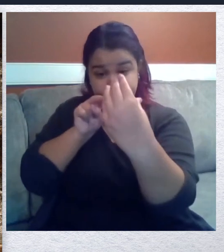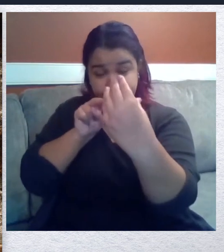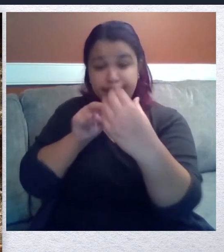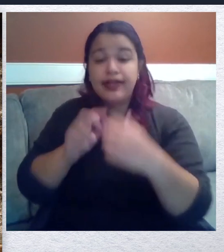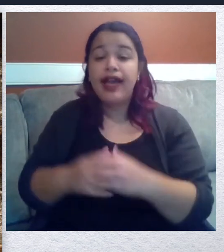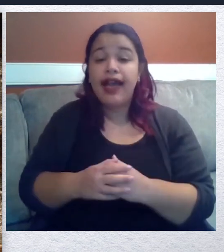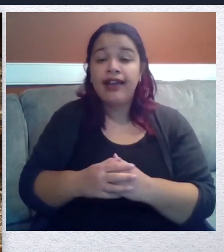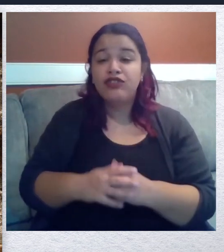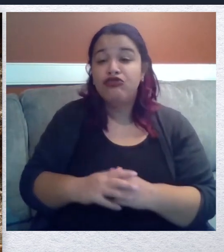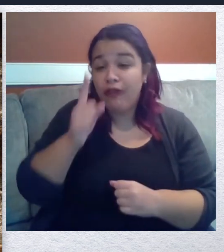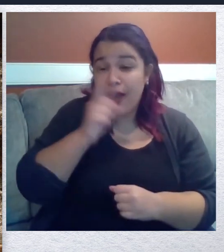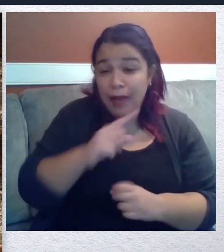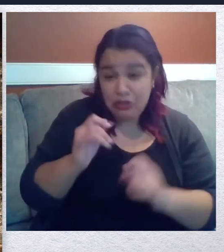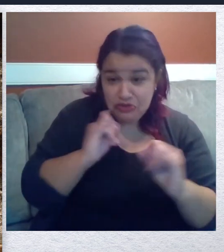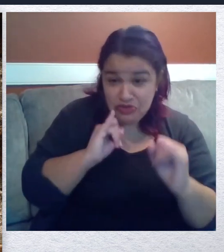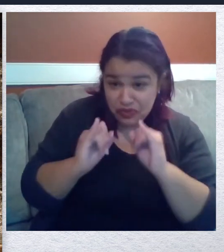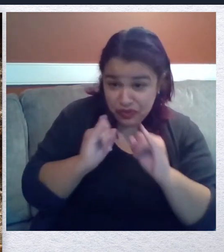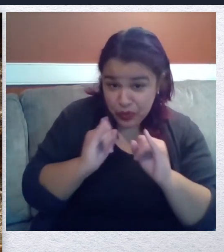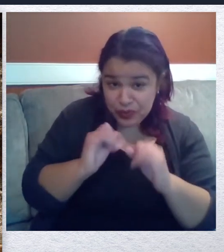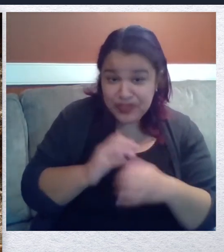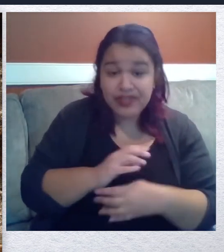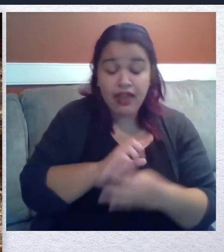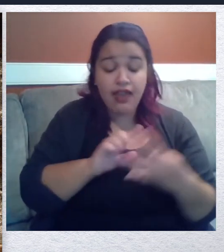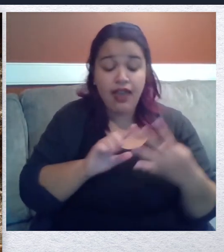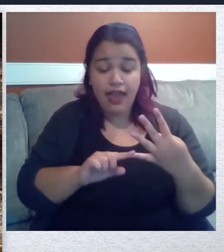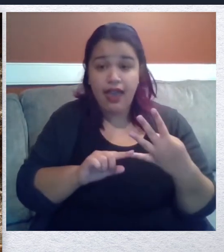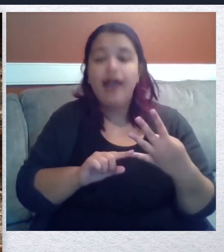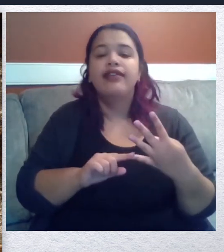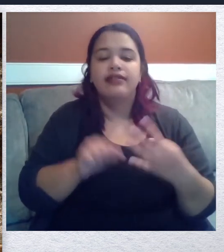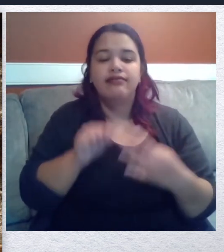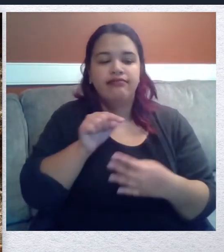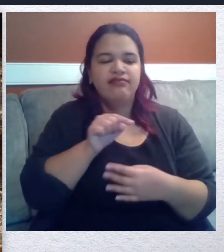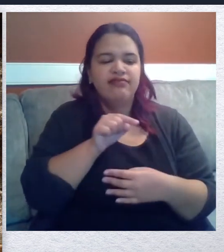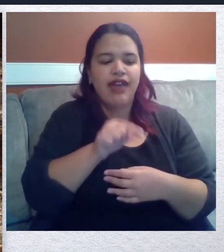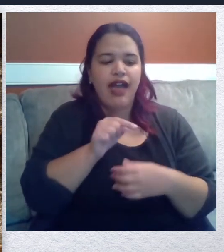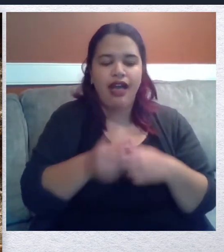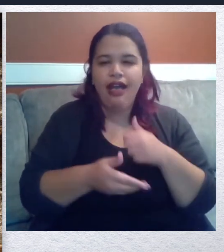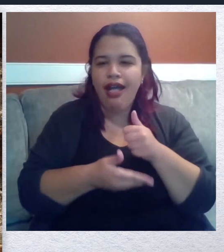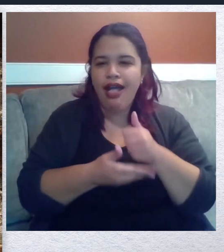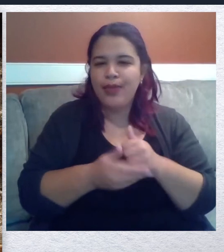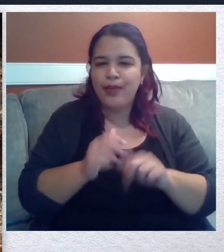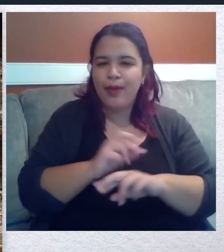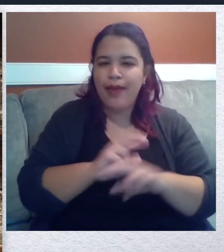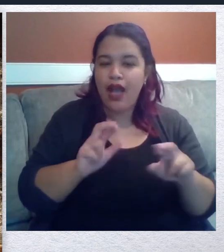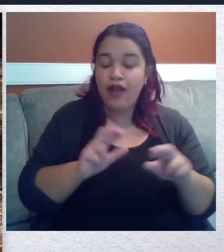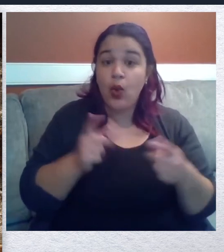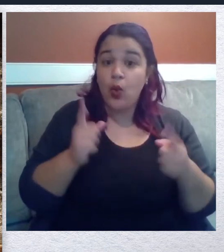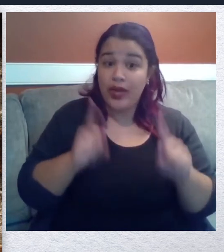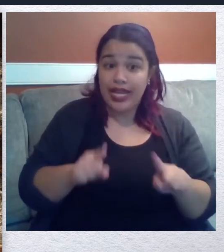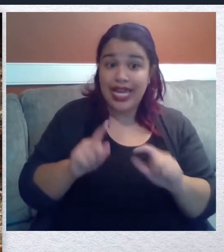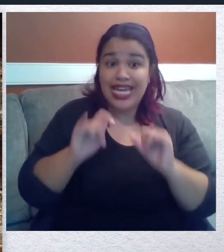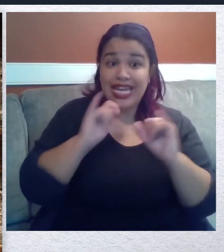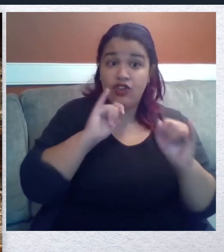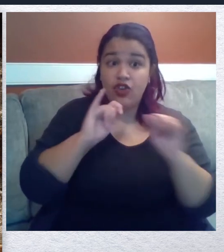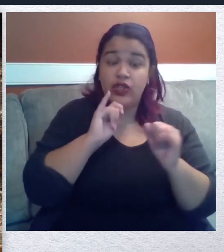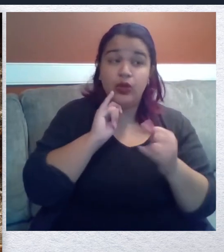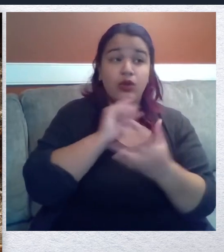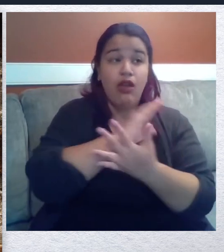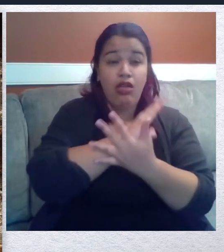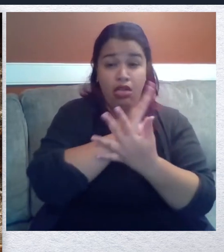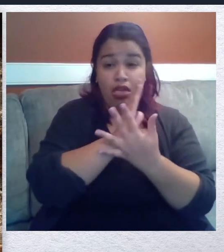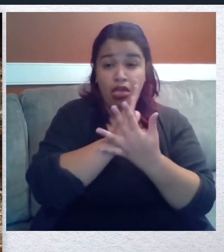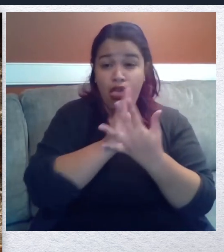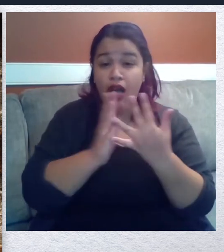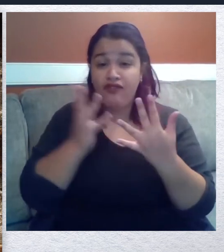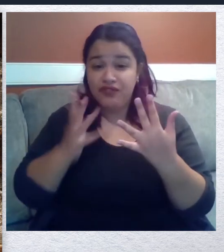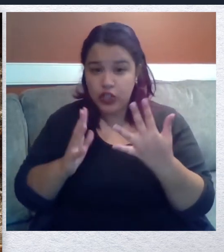interviews, preparing how to close the interview, assisting the participant with following up after